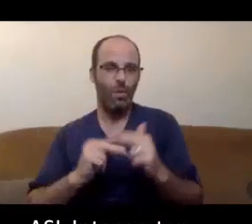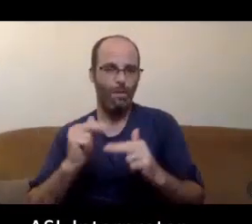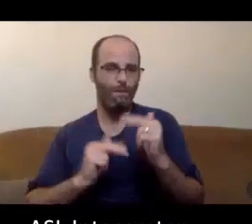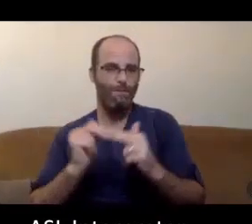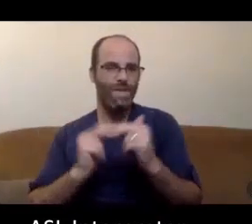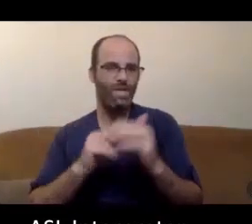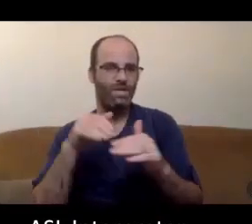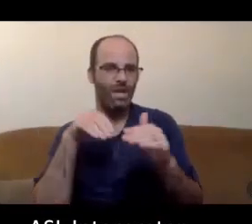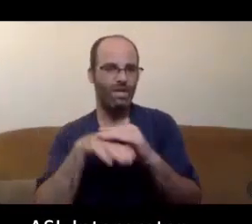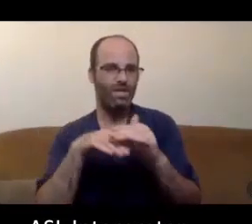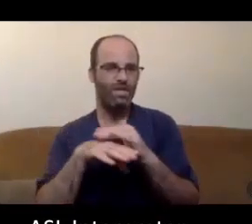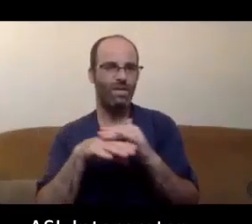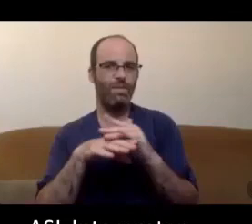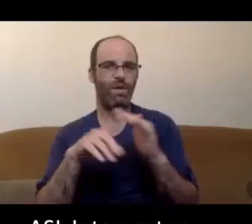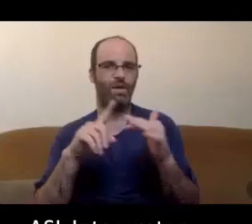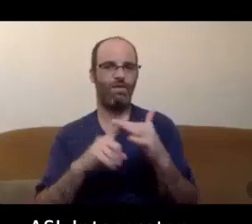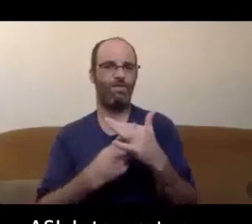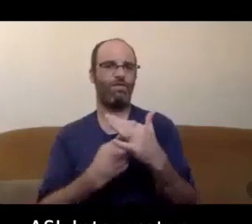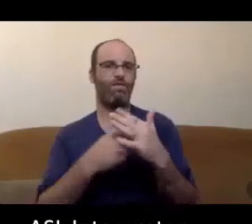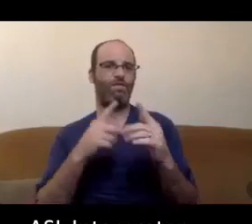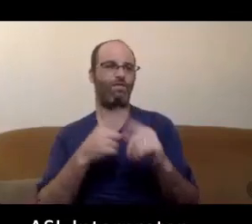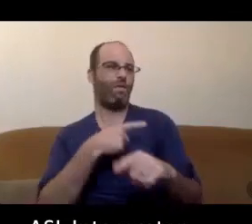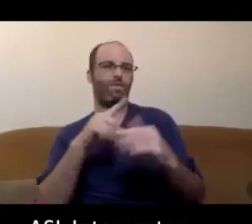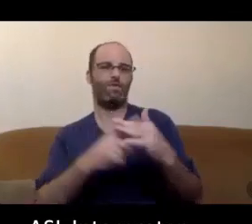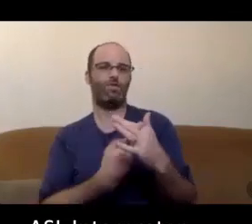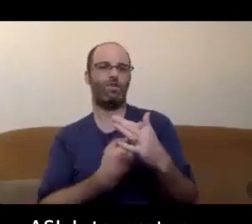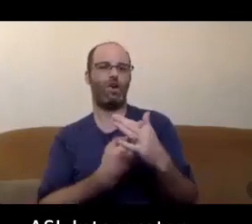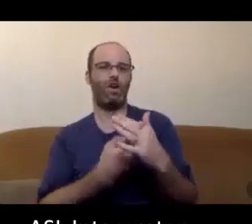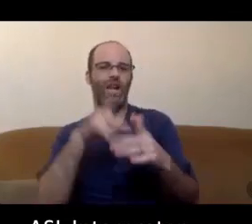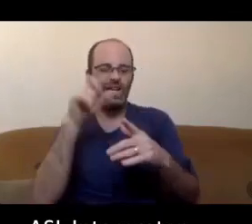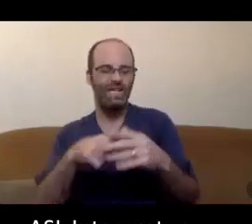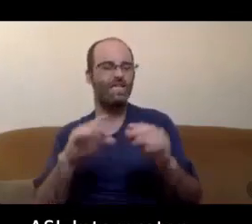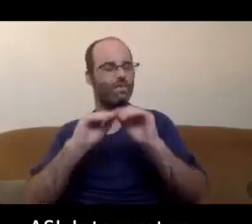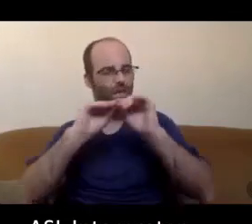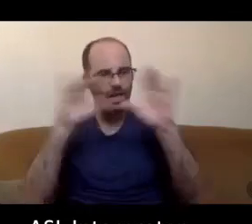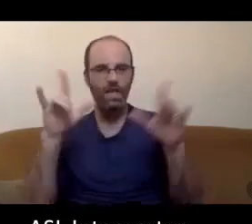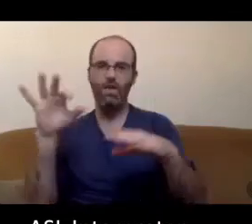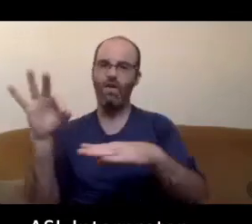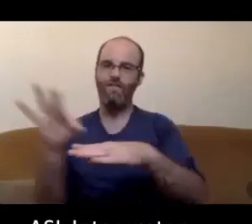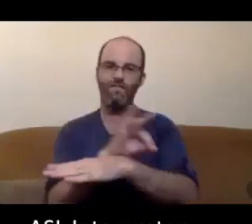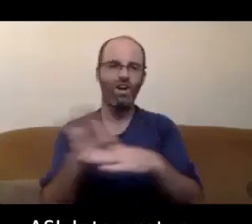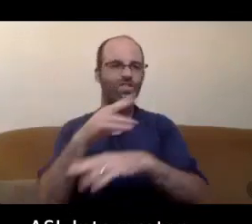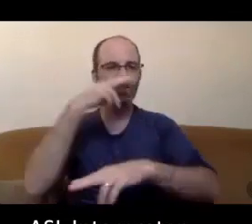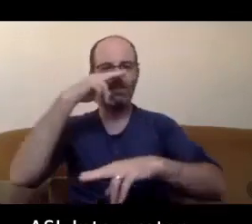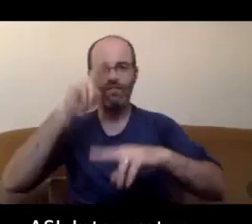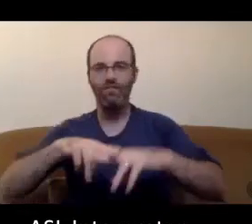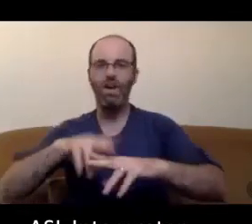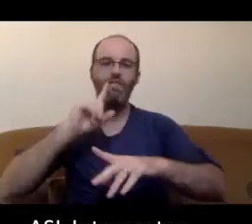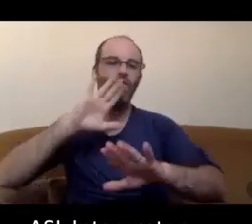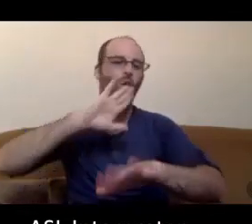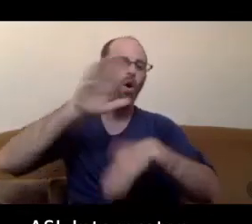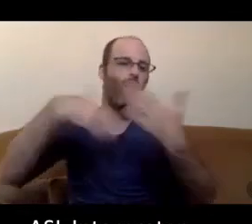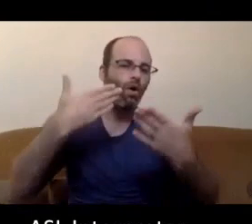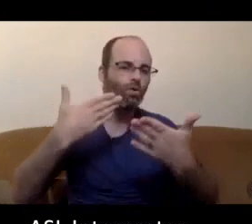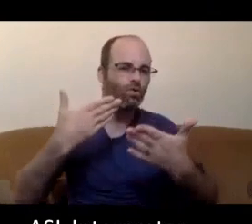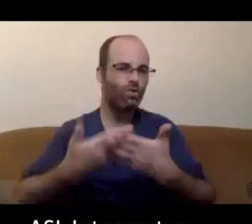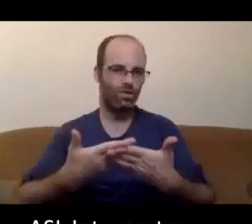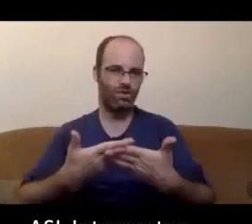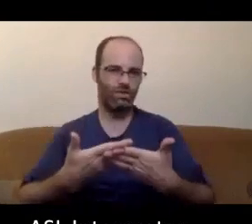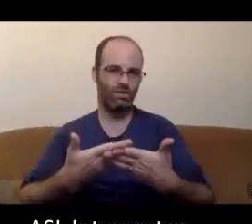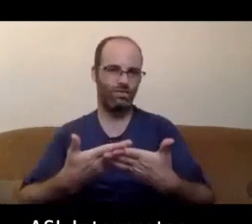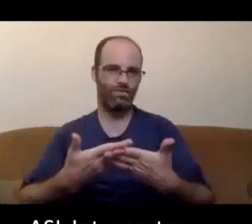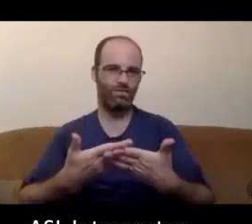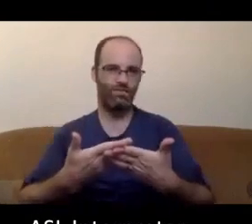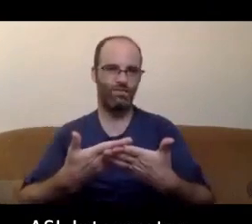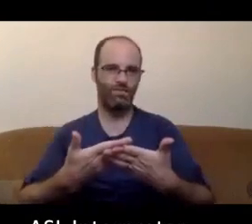be clear and functional for everybody and fun. So I don't know if